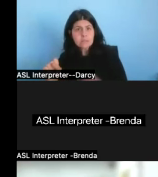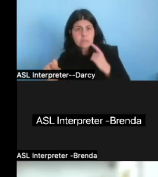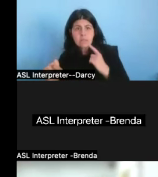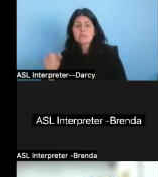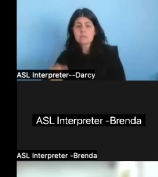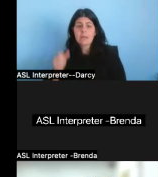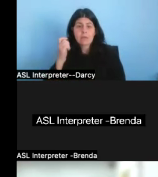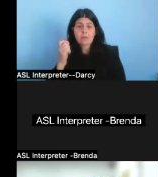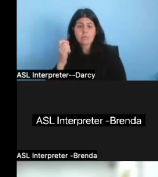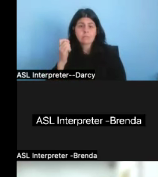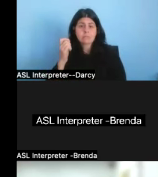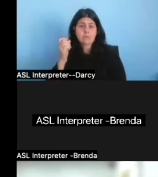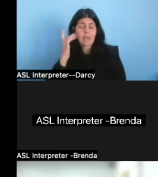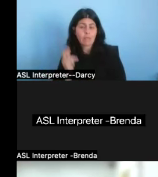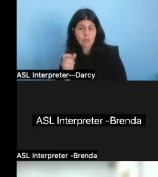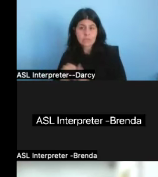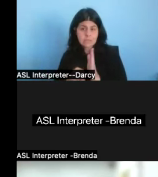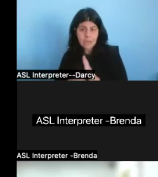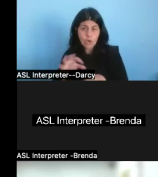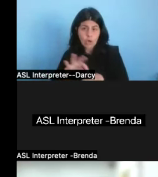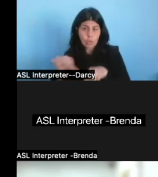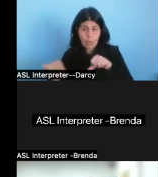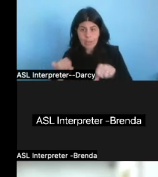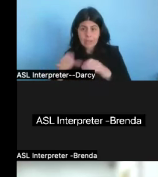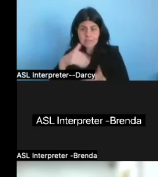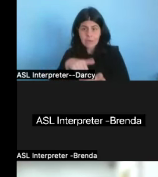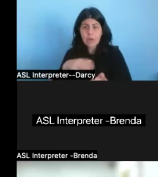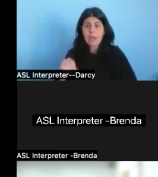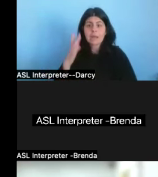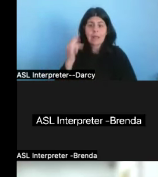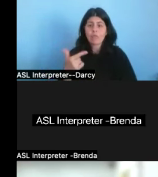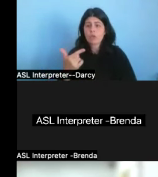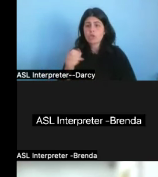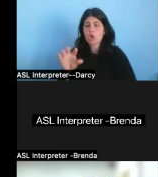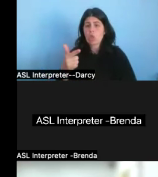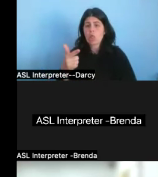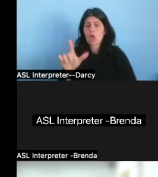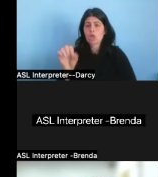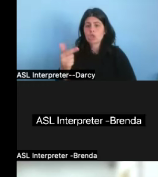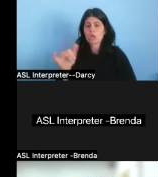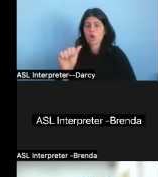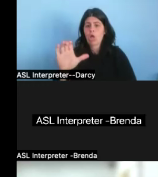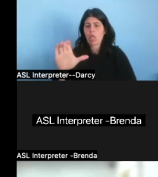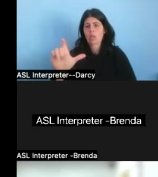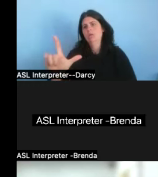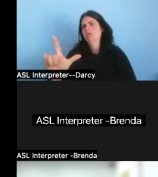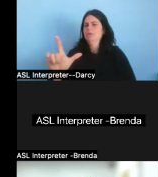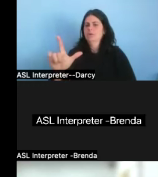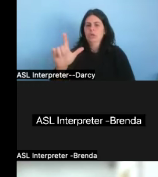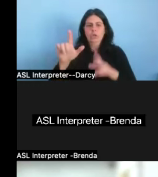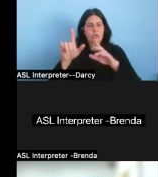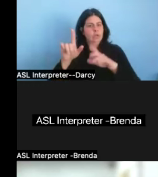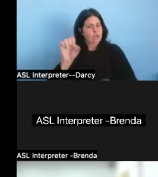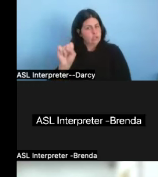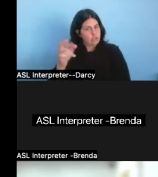of California Earthquake Center, and the California Geological Survey. And so we all work together to then